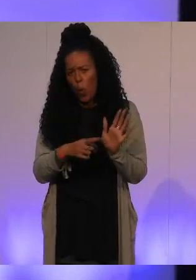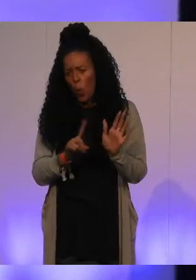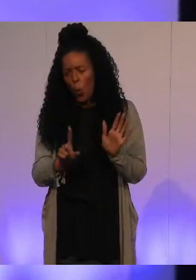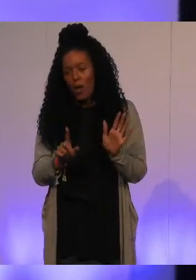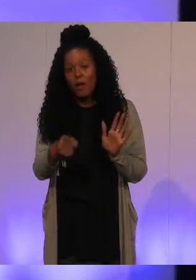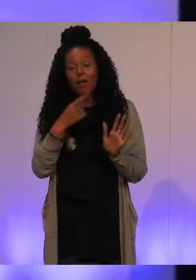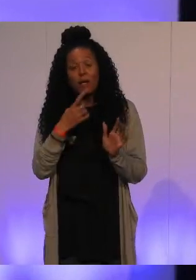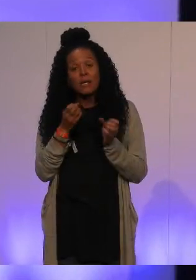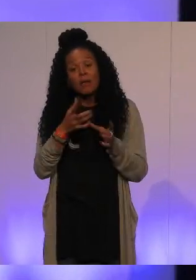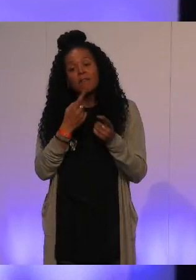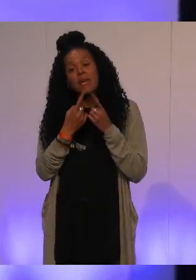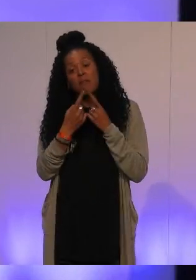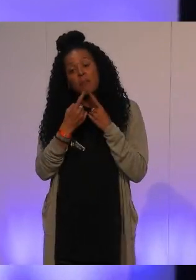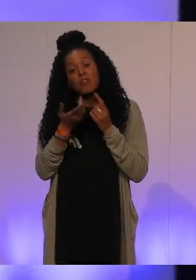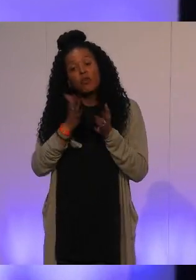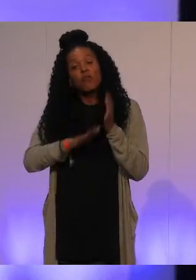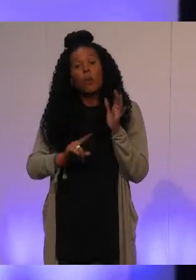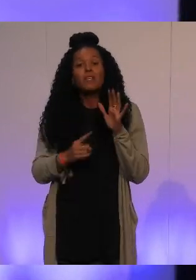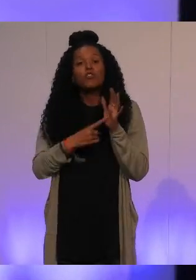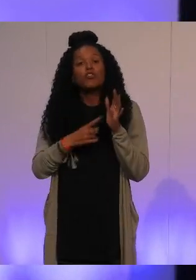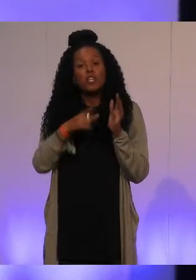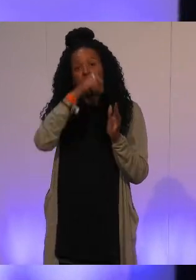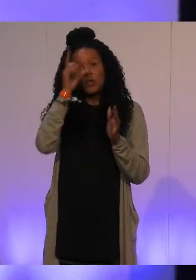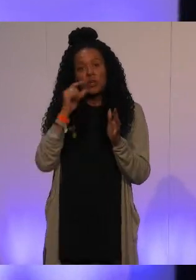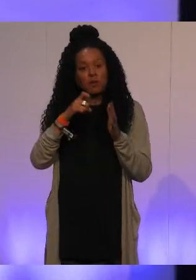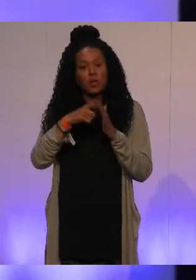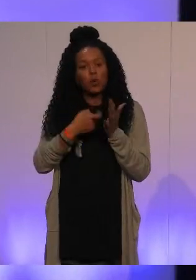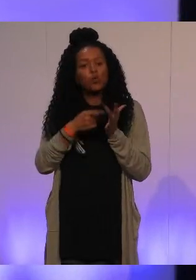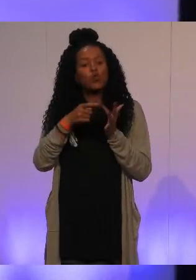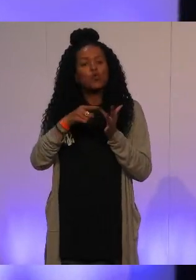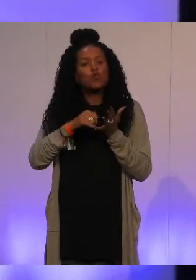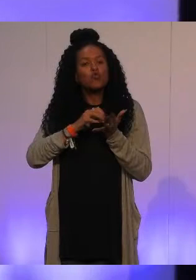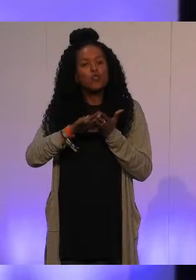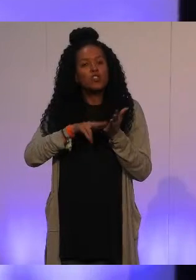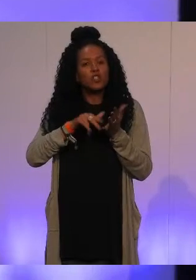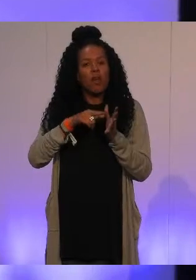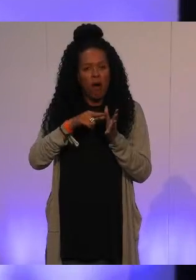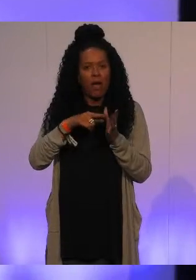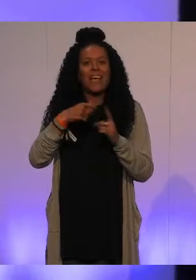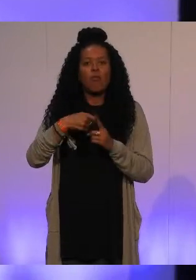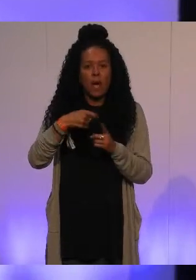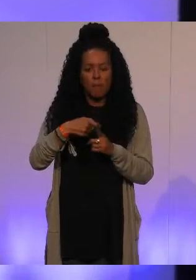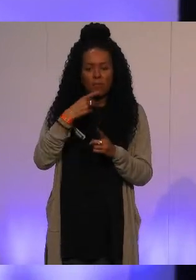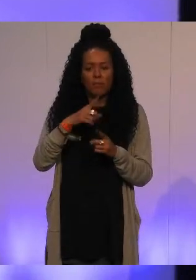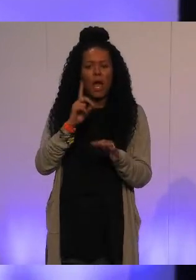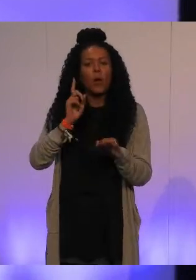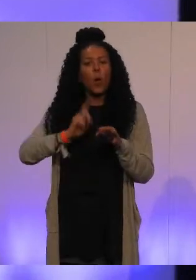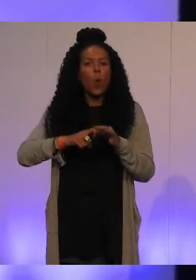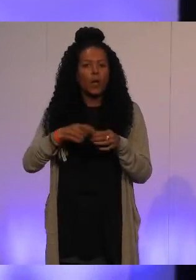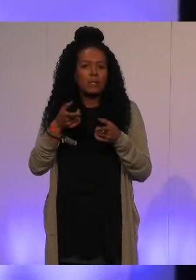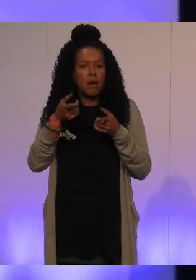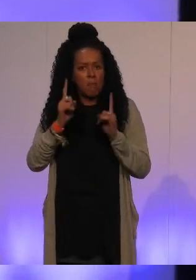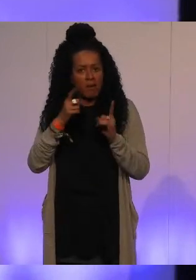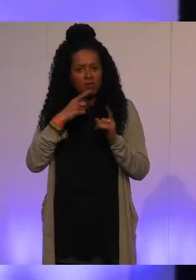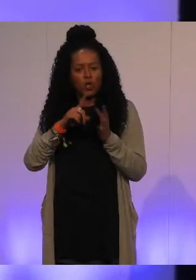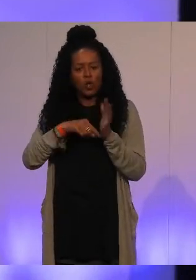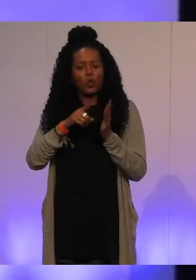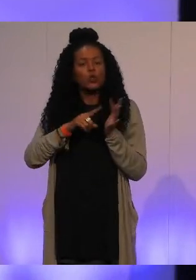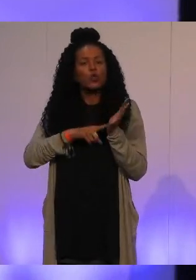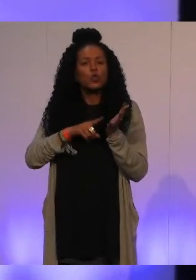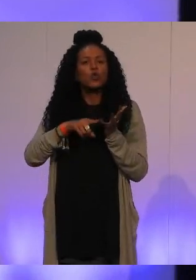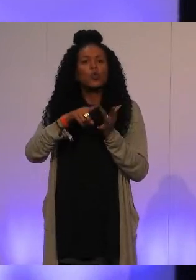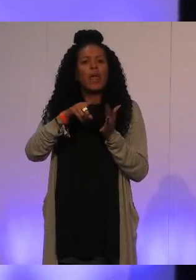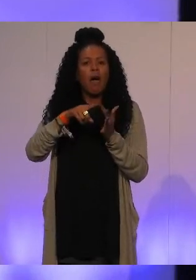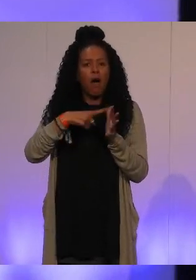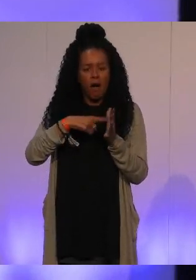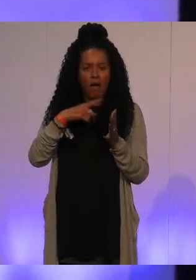more information on this from our Chief Nurse, Krishna Kalyampur, and Quality Delivery Manager, Julie Clift.